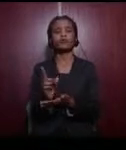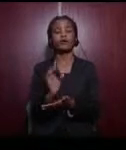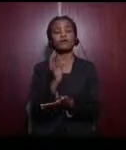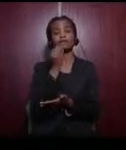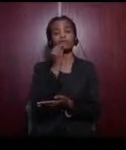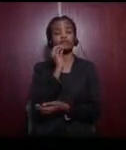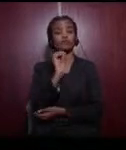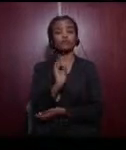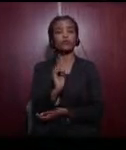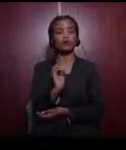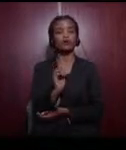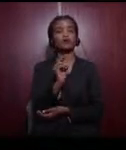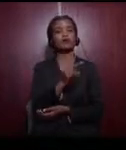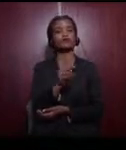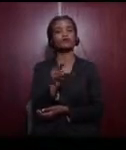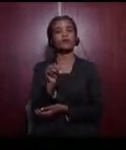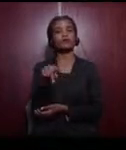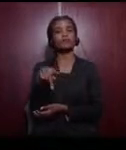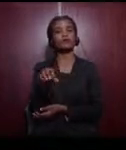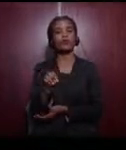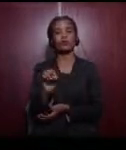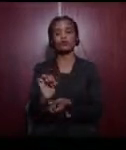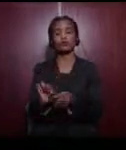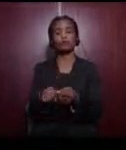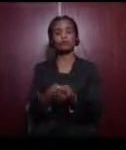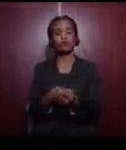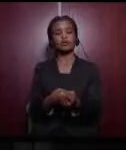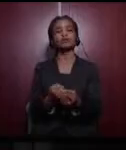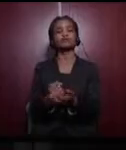to the community, that will help. Thank you.